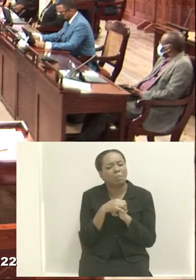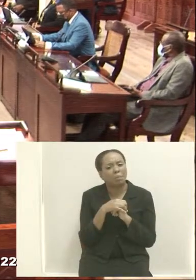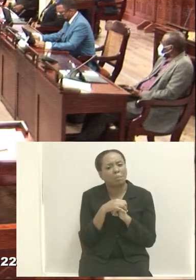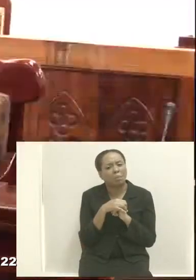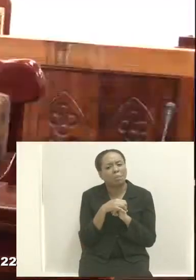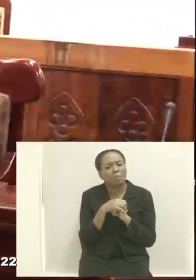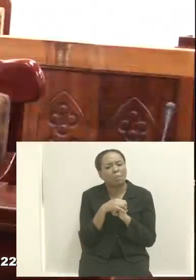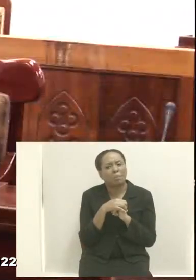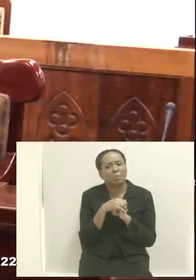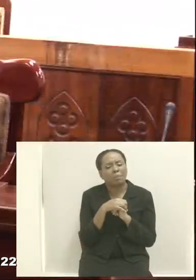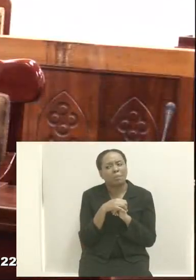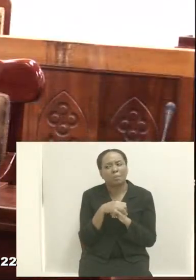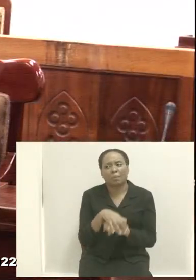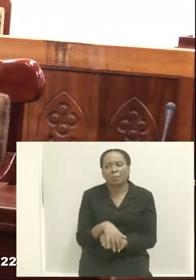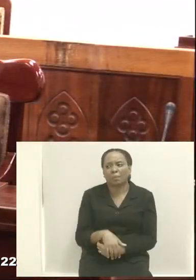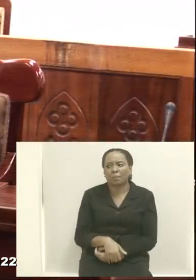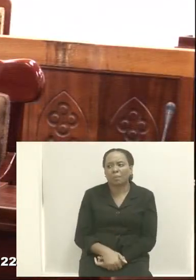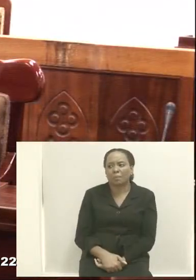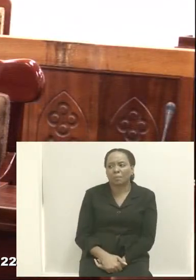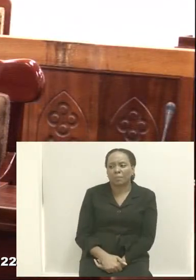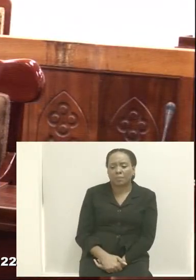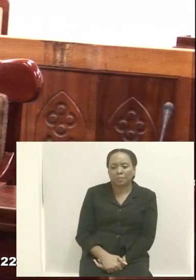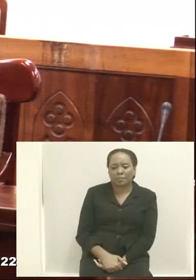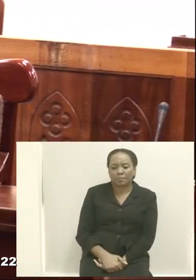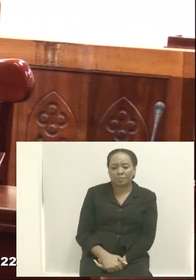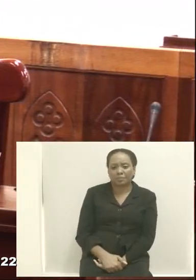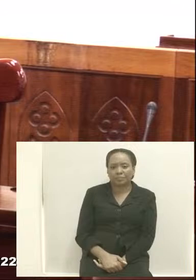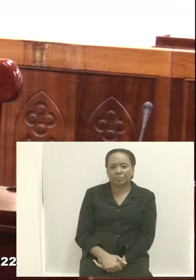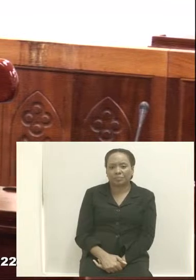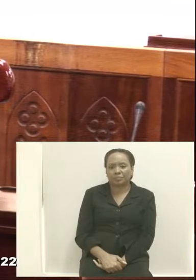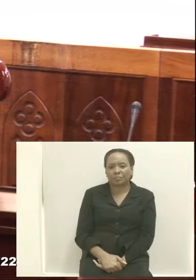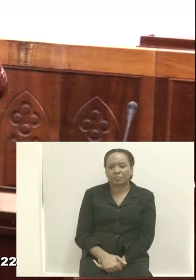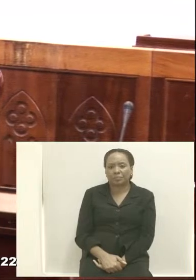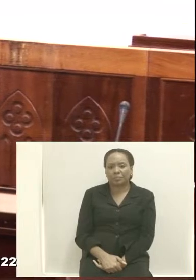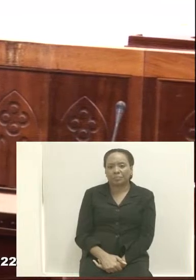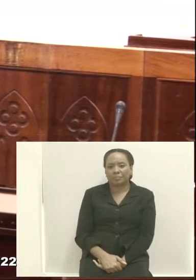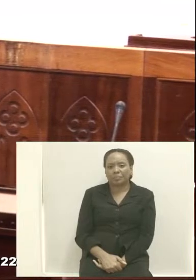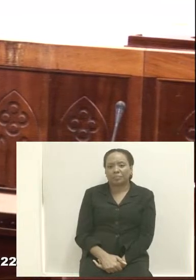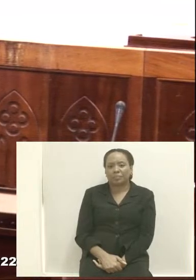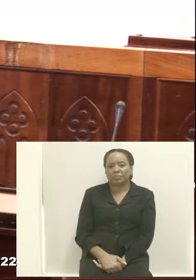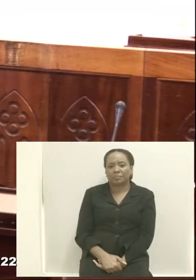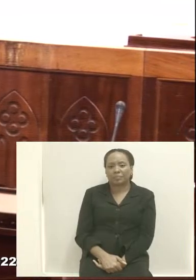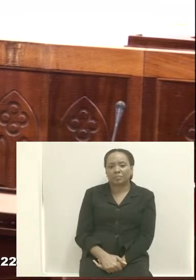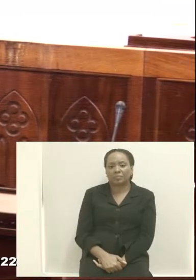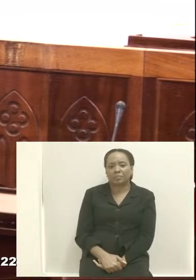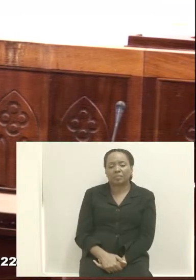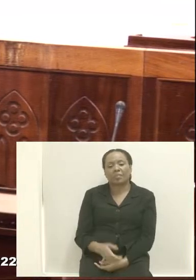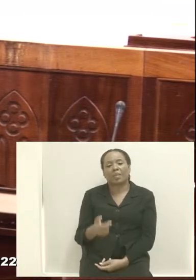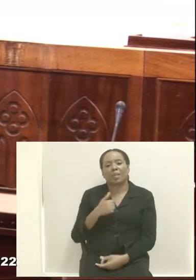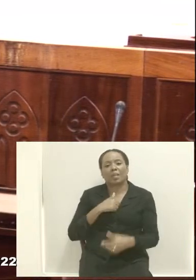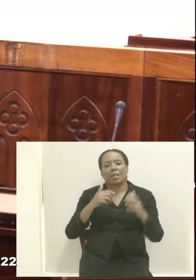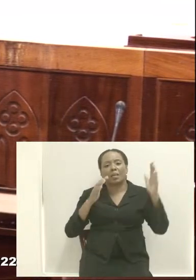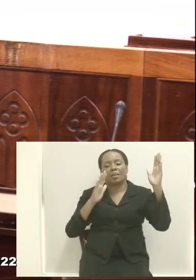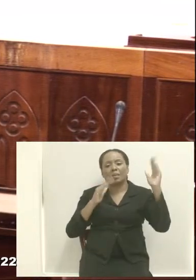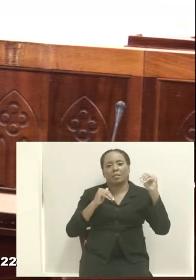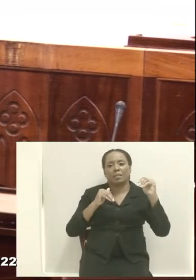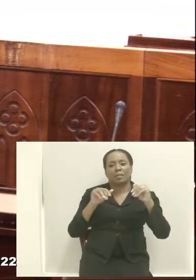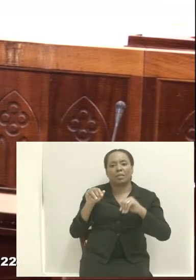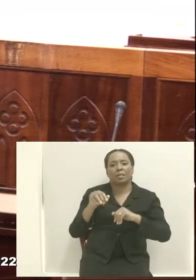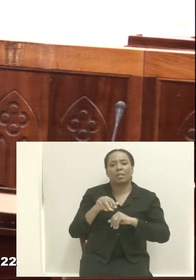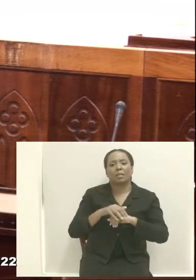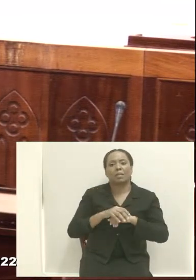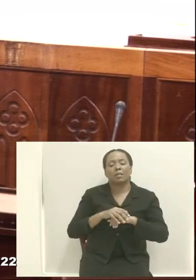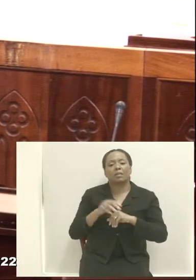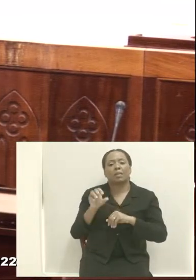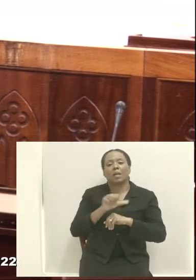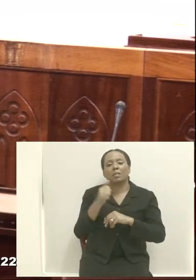I expect that the other two categories of that create employment would be big business and the public